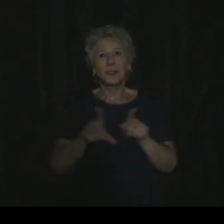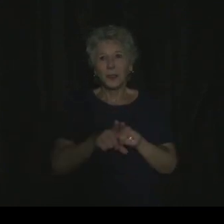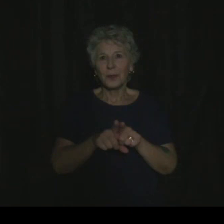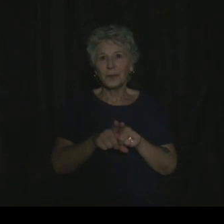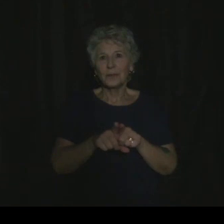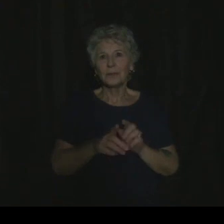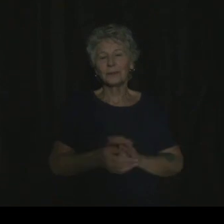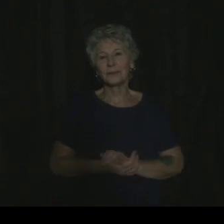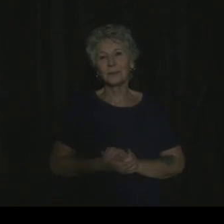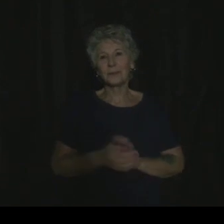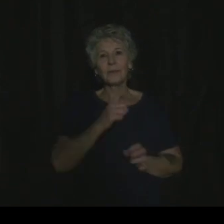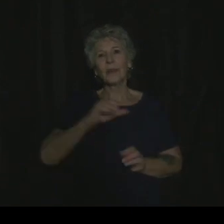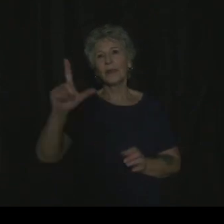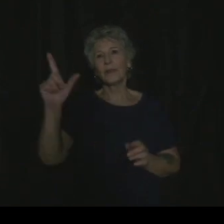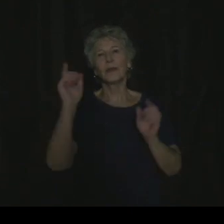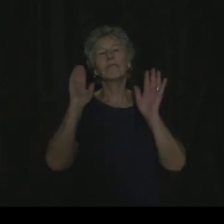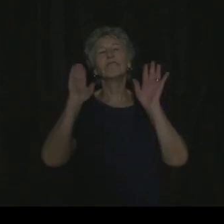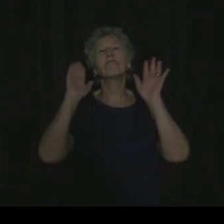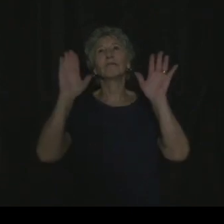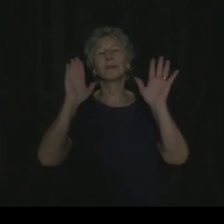So, the Lord is great.